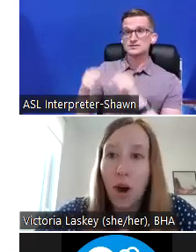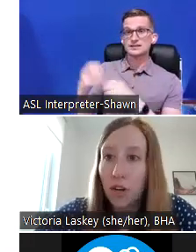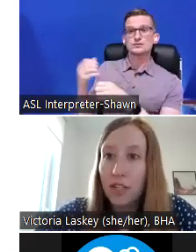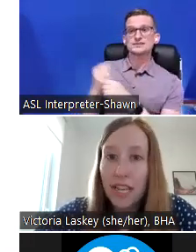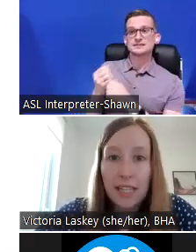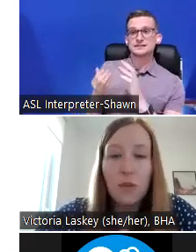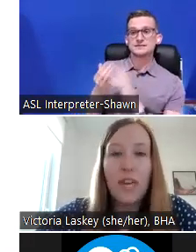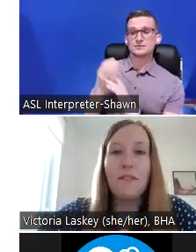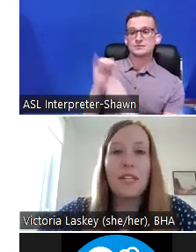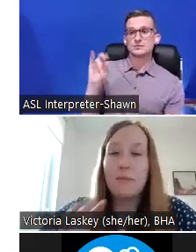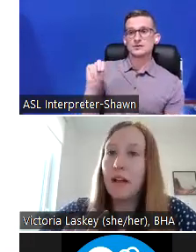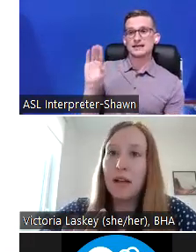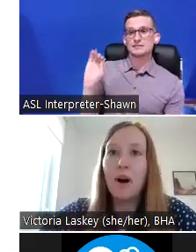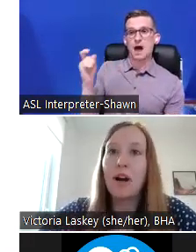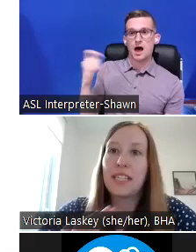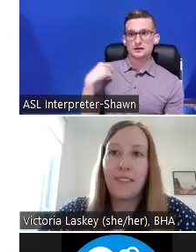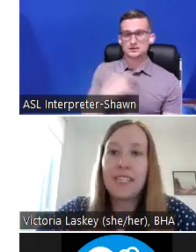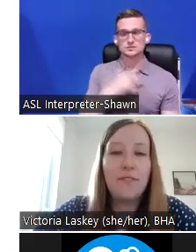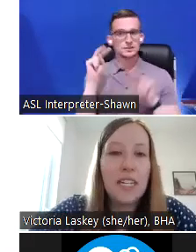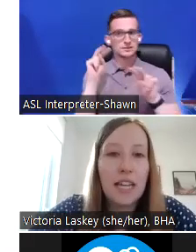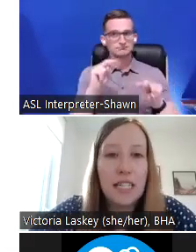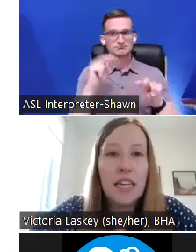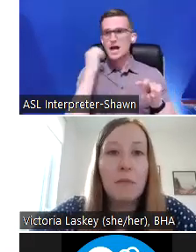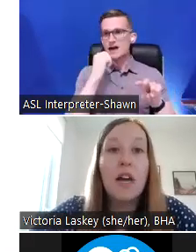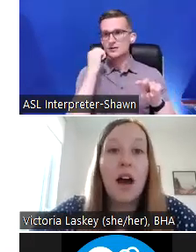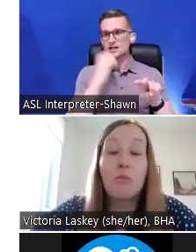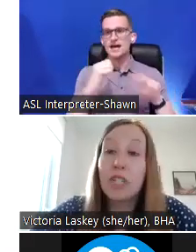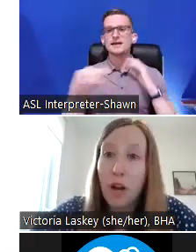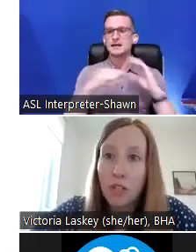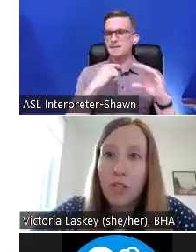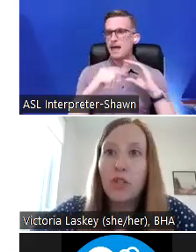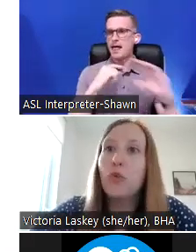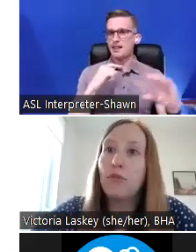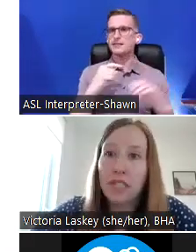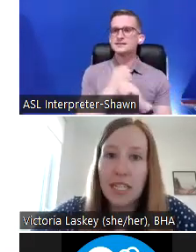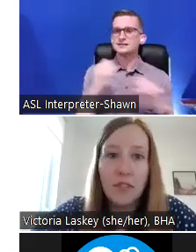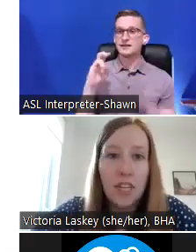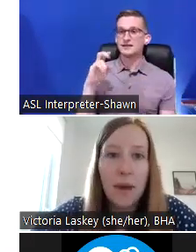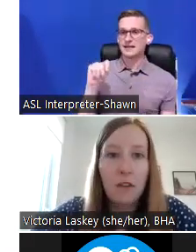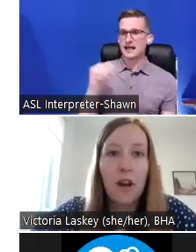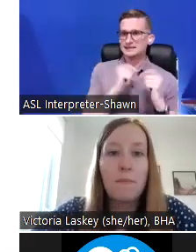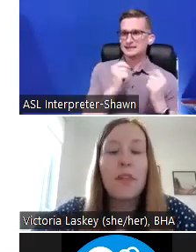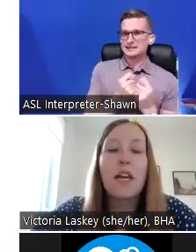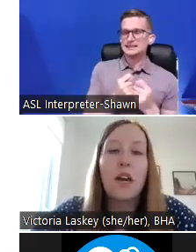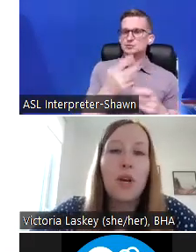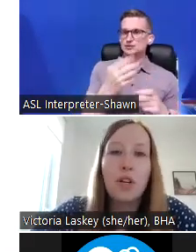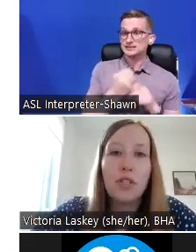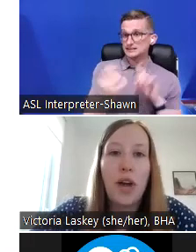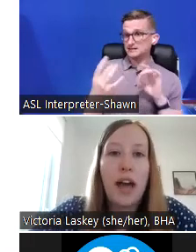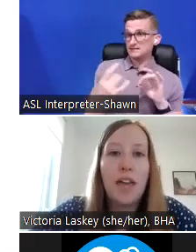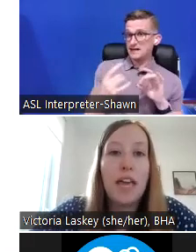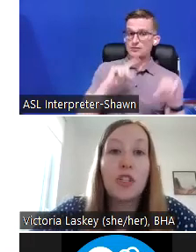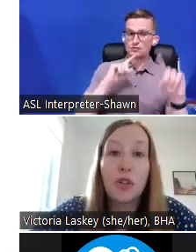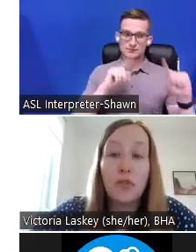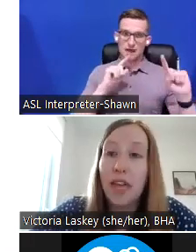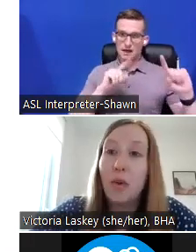we monitor daily. We have an email inbox that the SafetyNet team responds to and receives feedback from. And we also